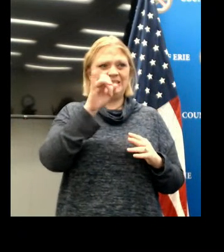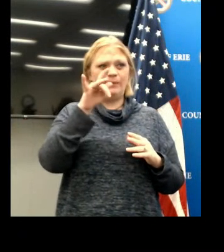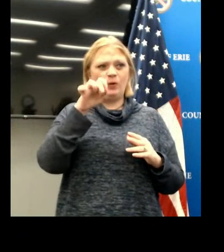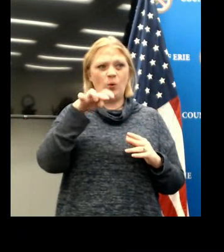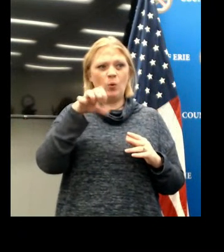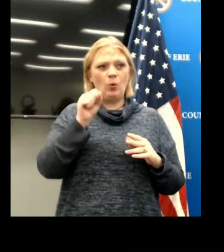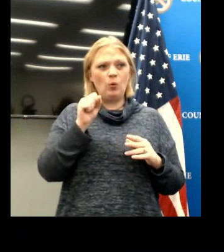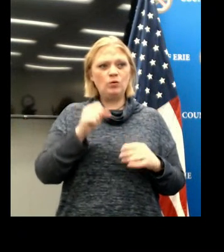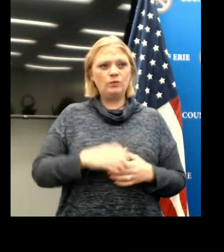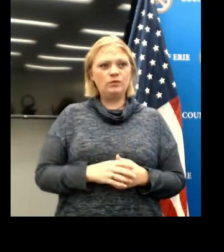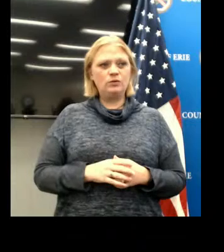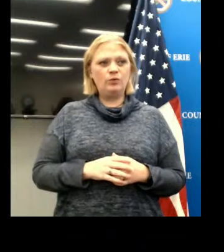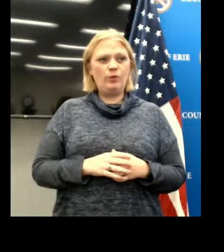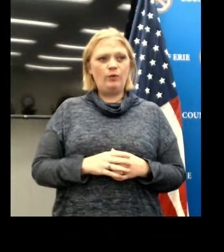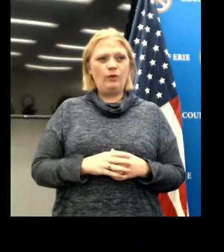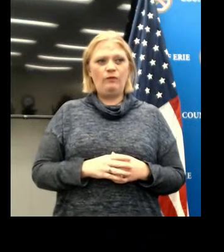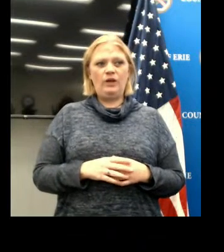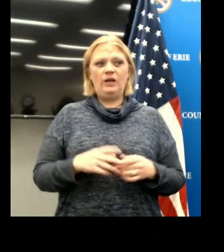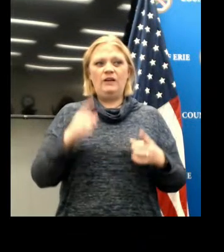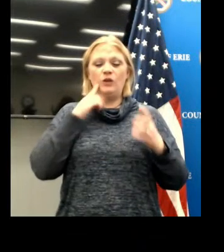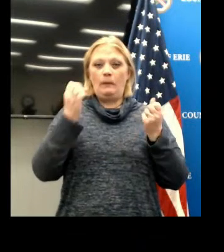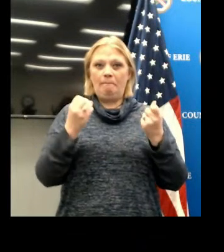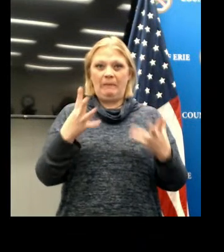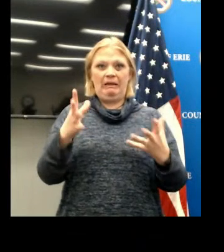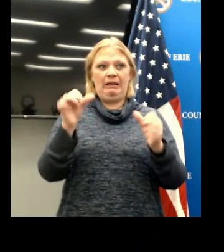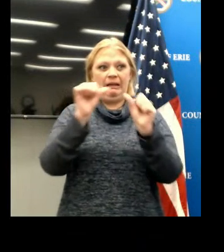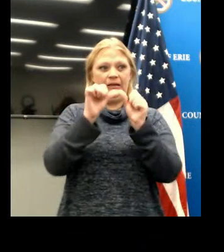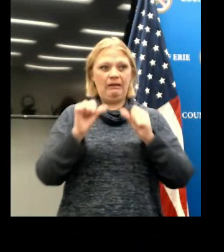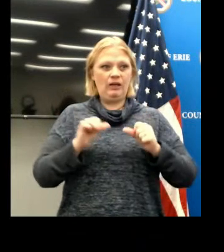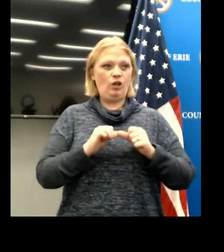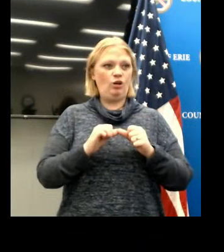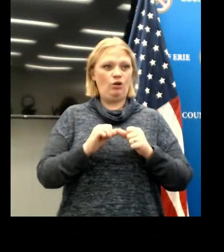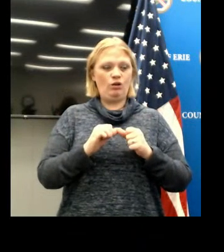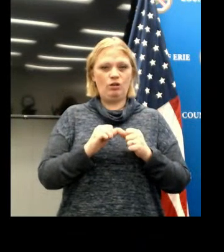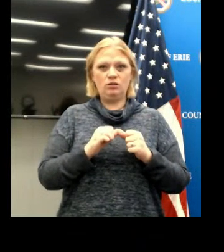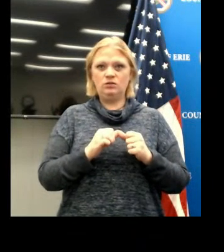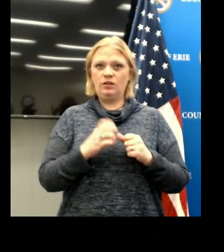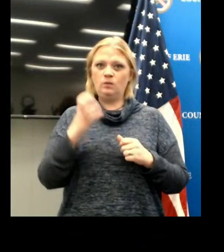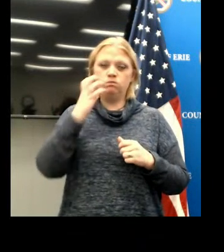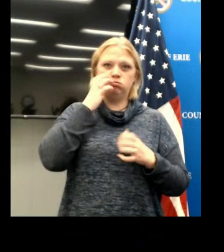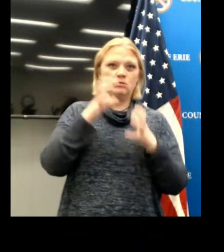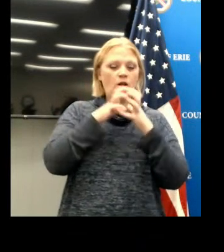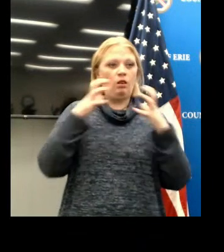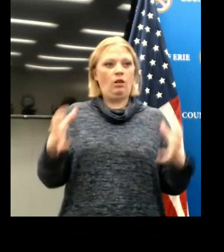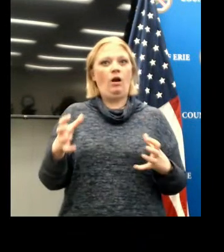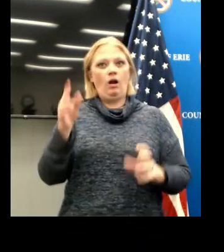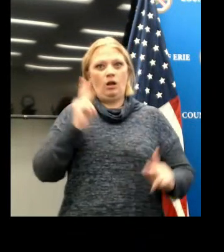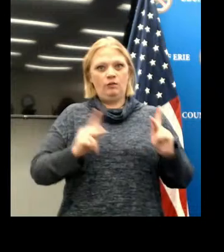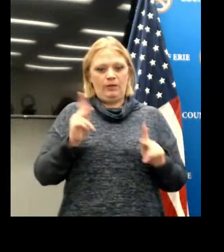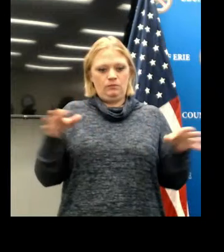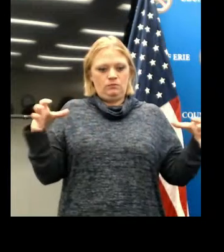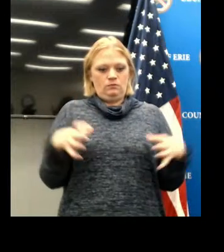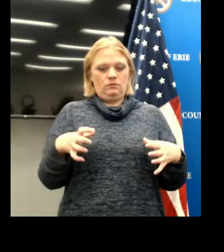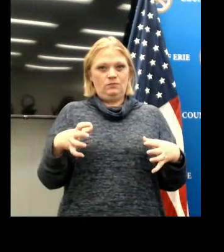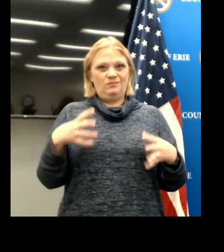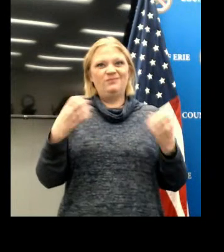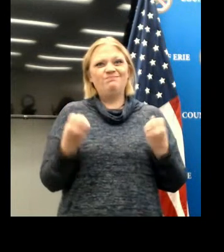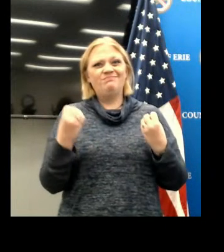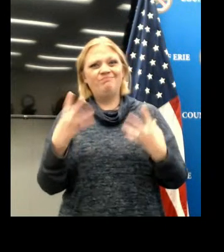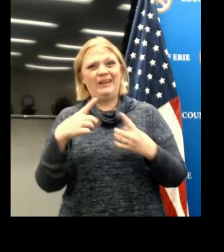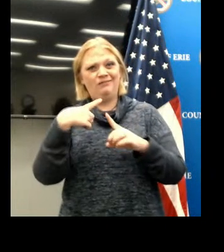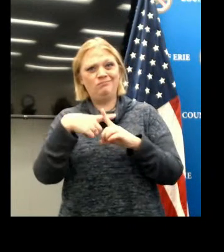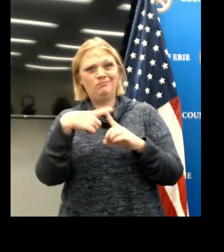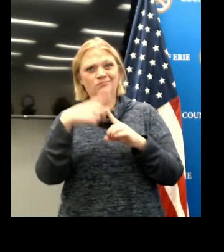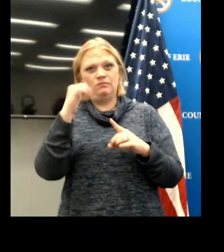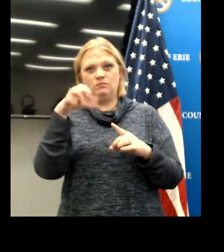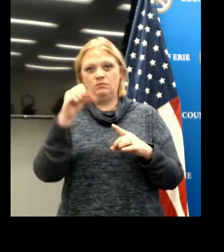seeing there are many areas that are highly densely populated, and also that have a lot of cases. So there is